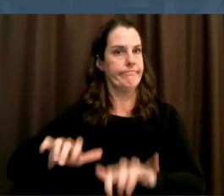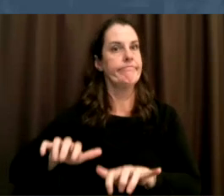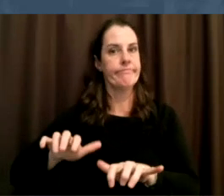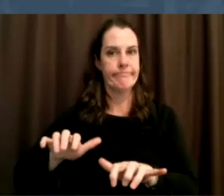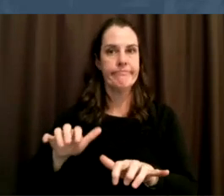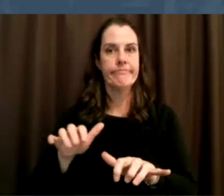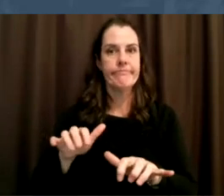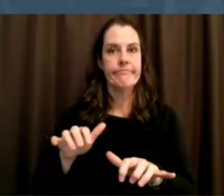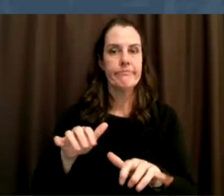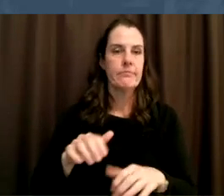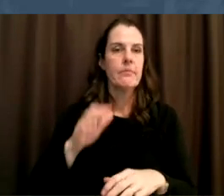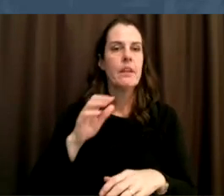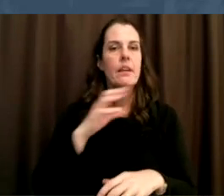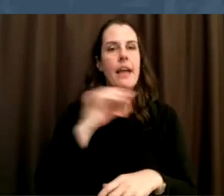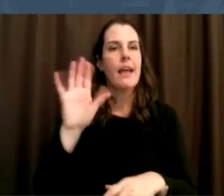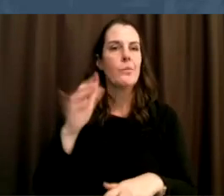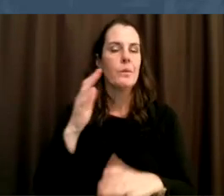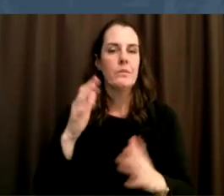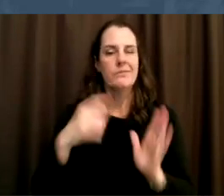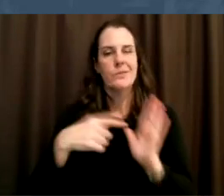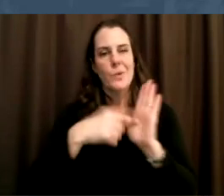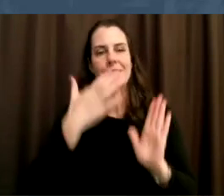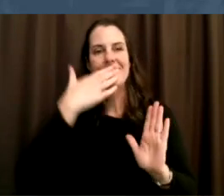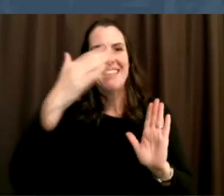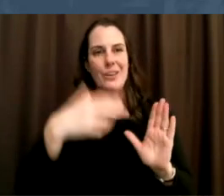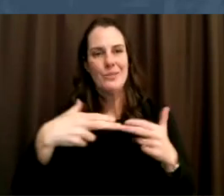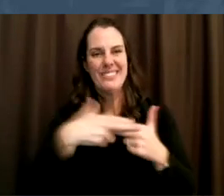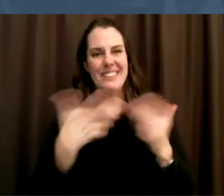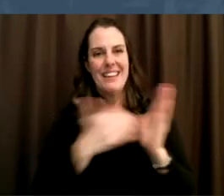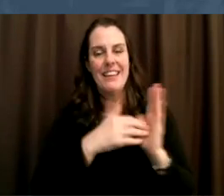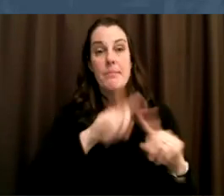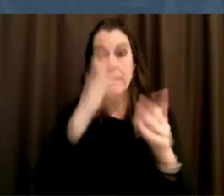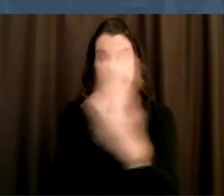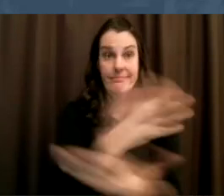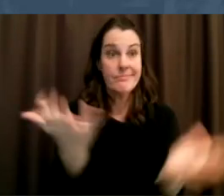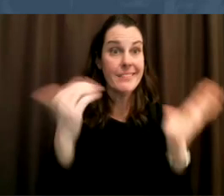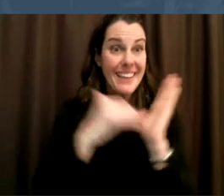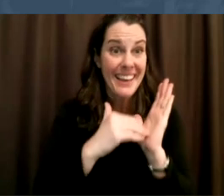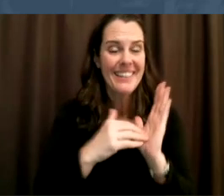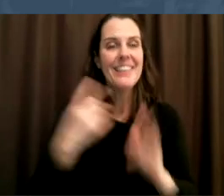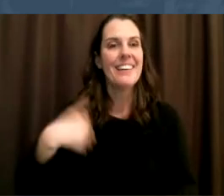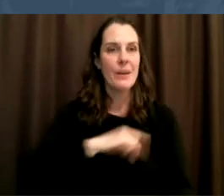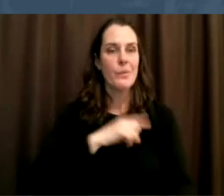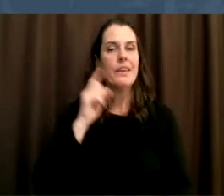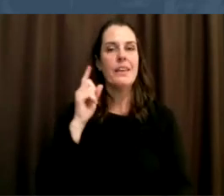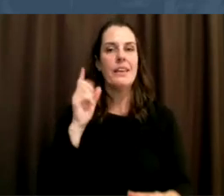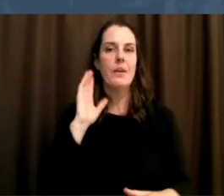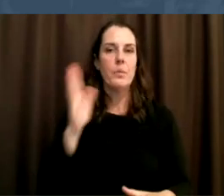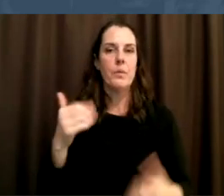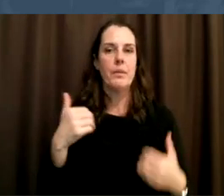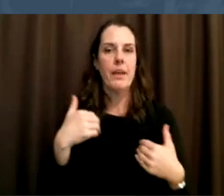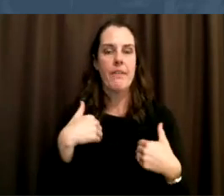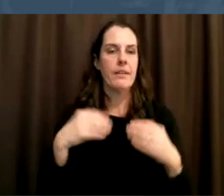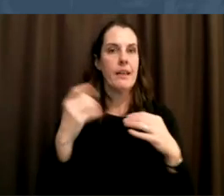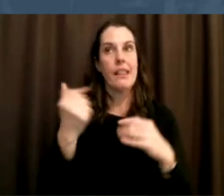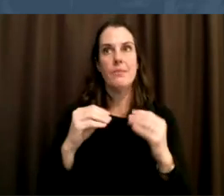And we'll bring up this thank you slide again, but I did just want to let people know that we are running an even